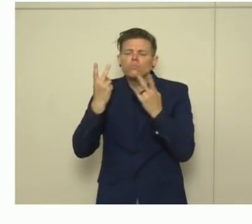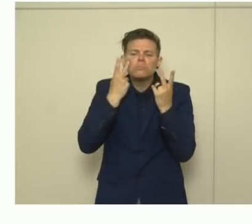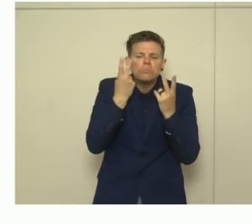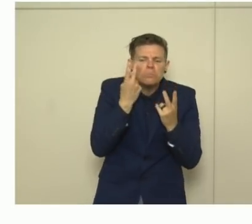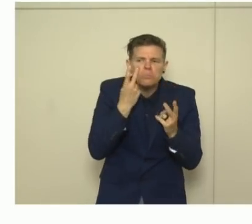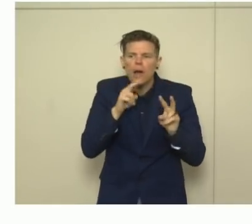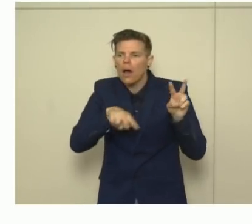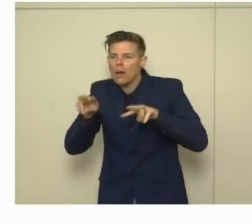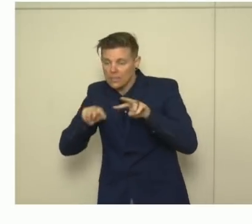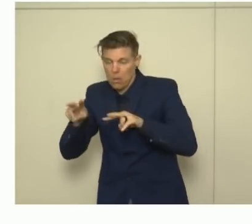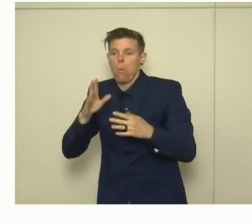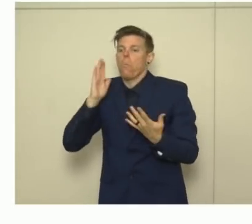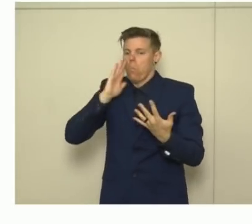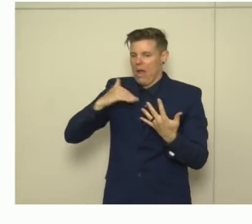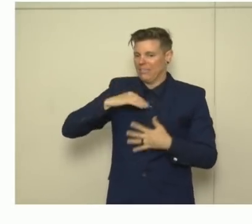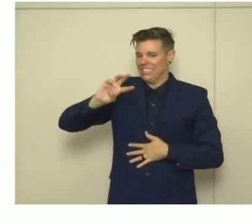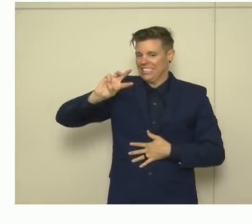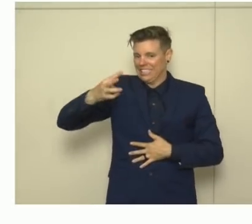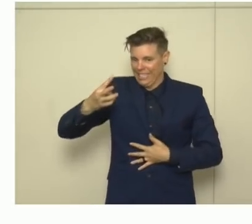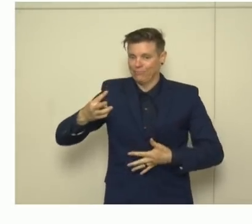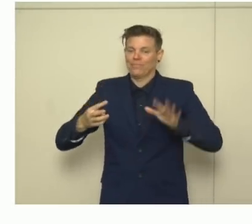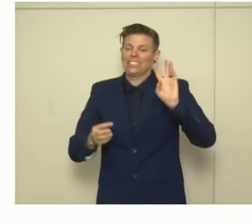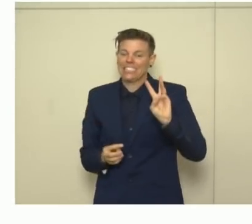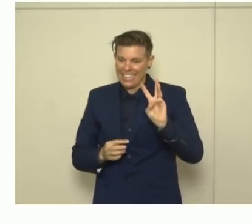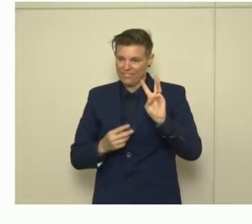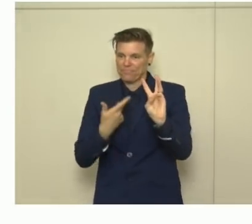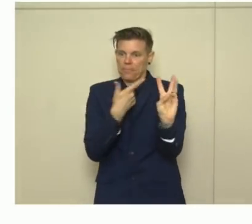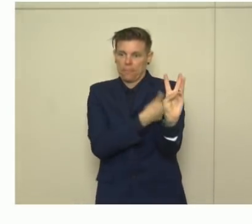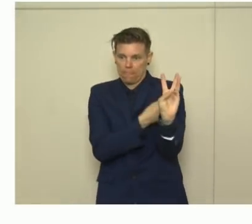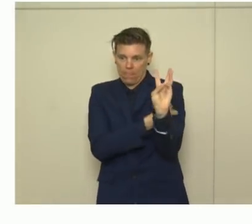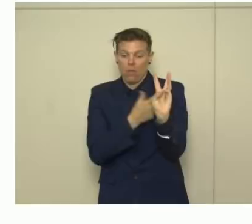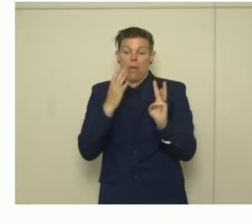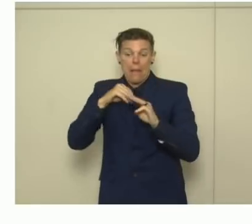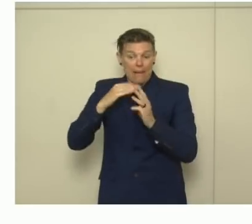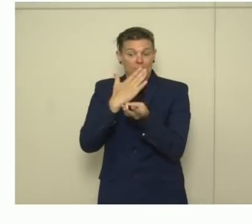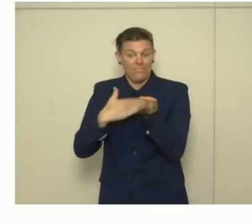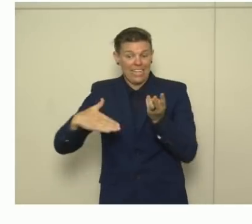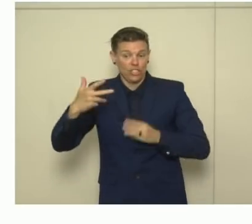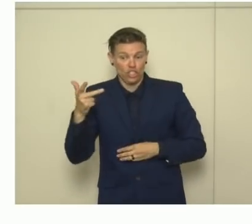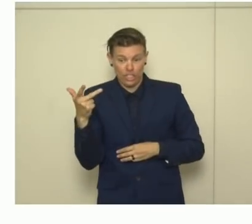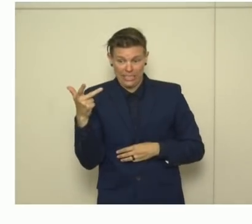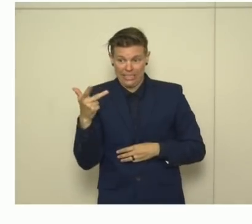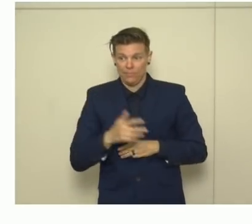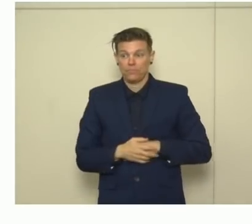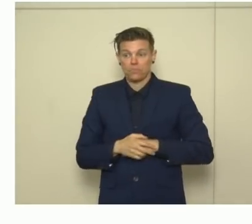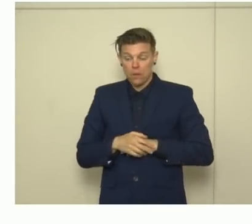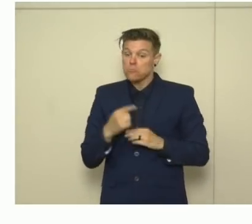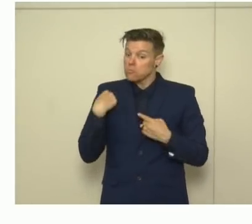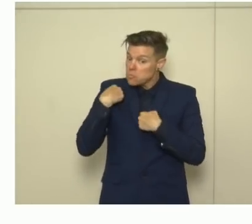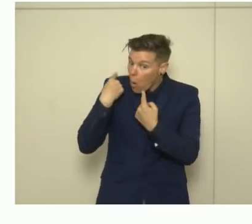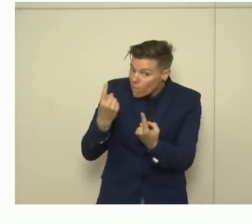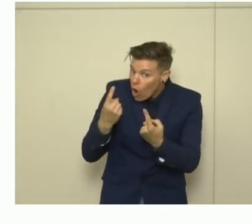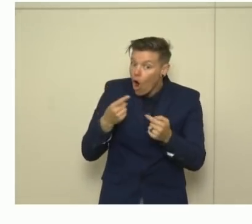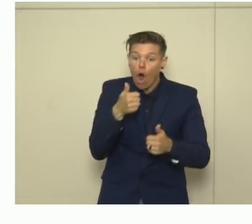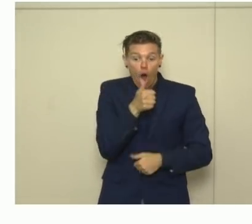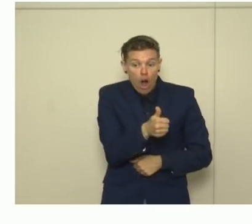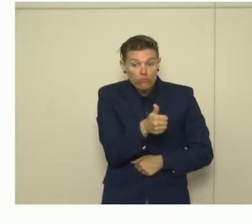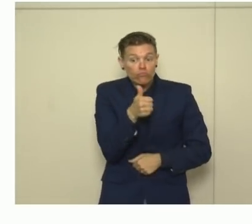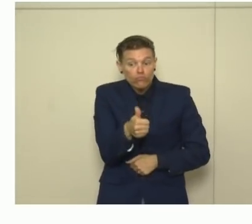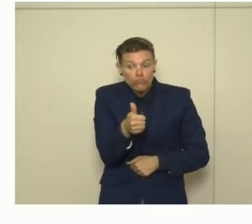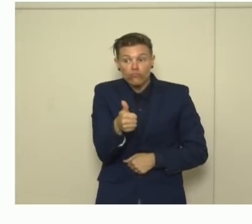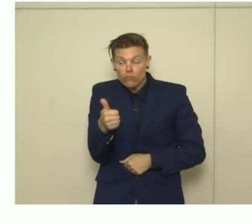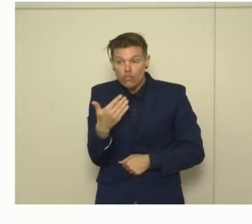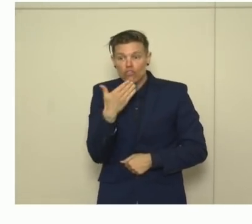coming online to enter phase 3 this week or next week, so we'll have great experience. Unfortunately, the vaccines are different. There'll be